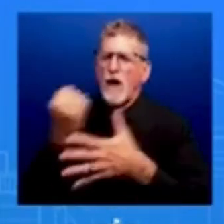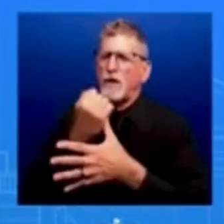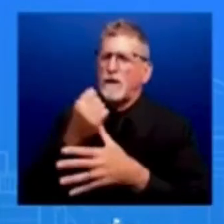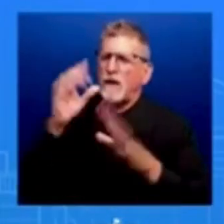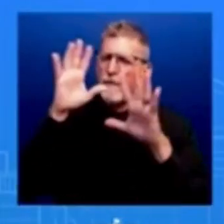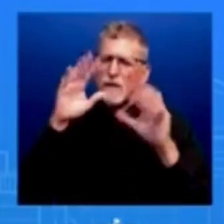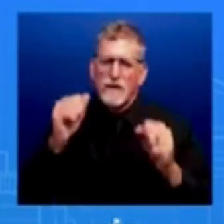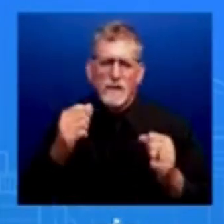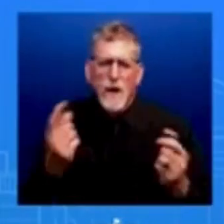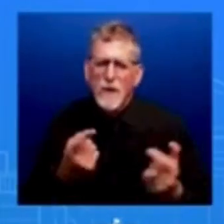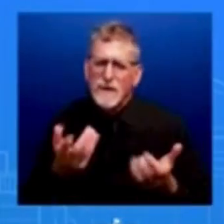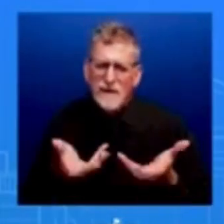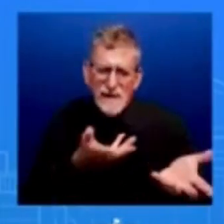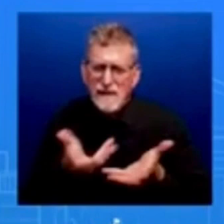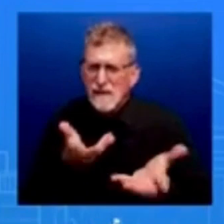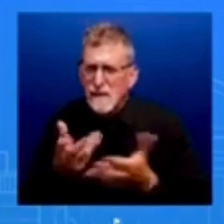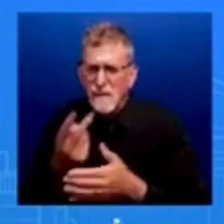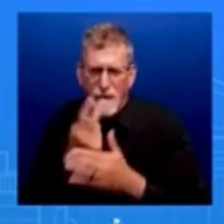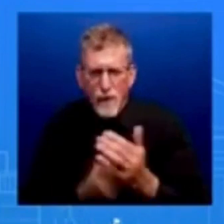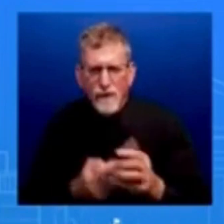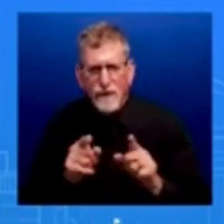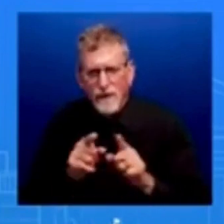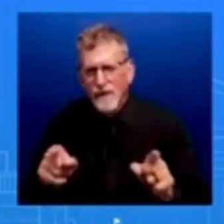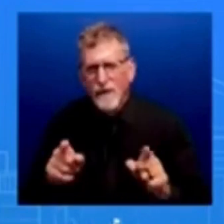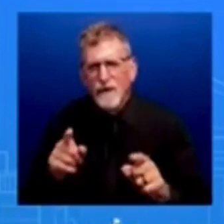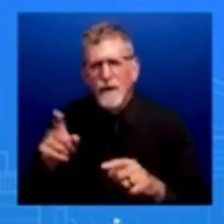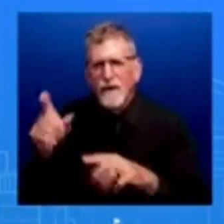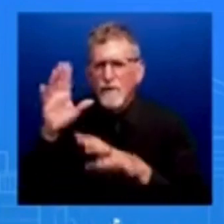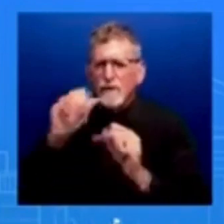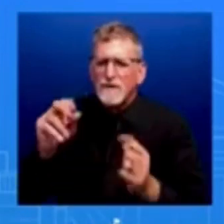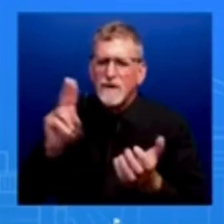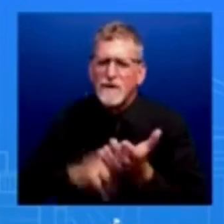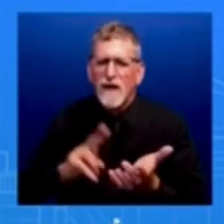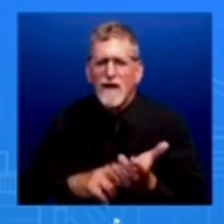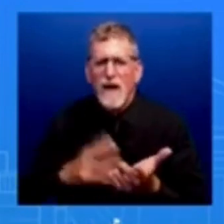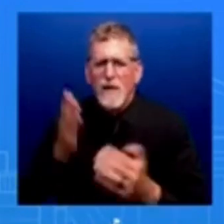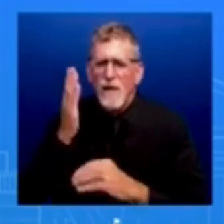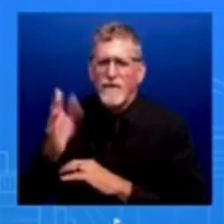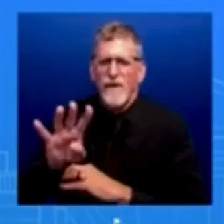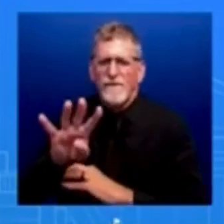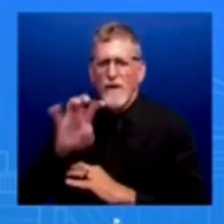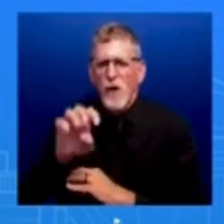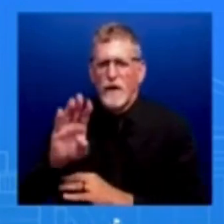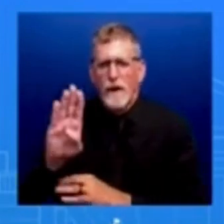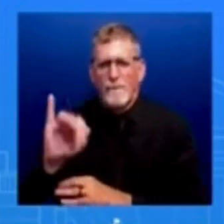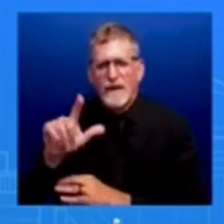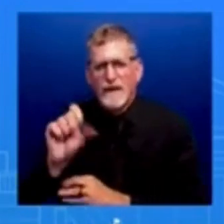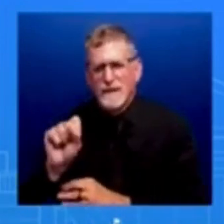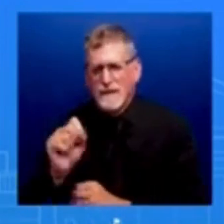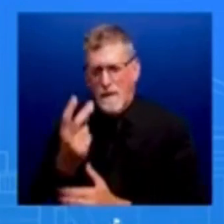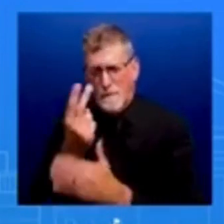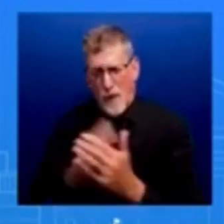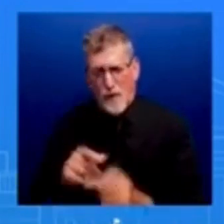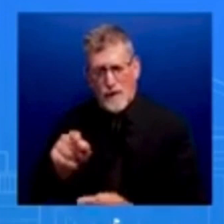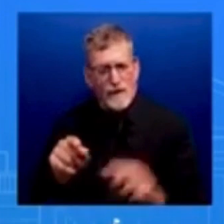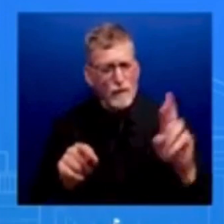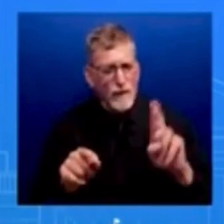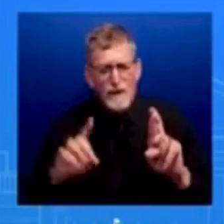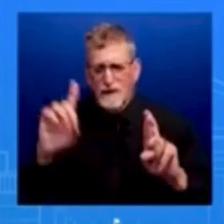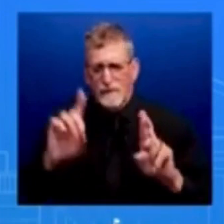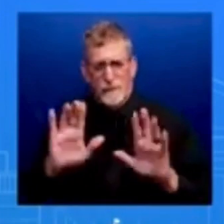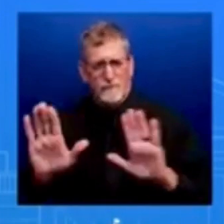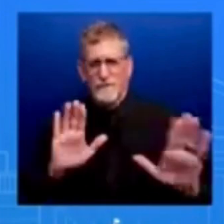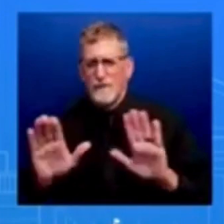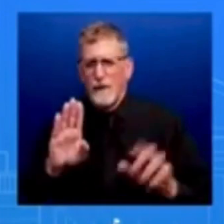president has signed more than 400 bills that were bipartisan, and many of them have been historic, that have helped